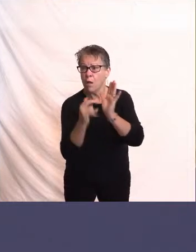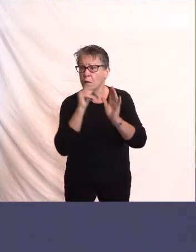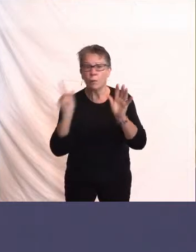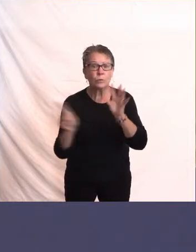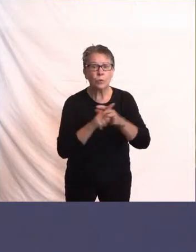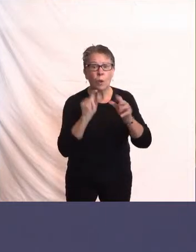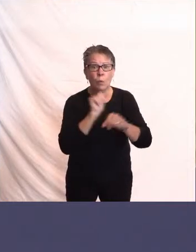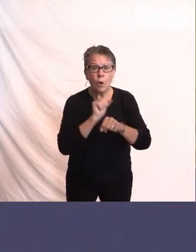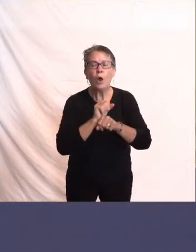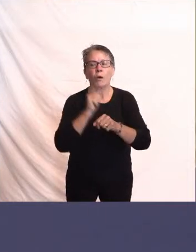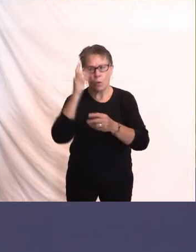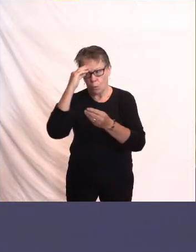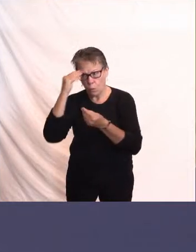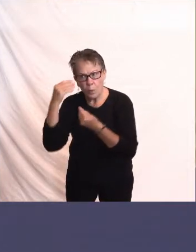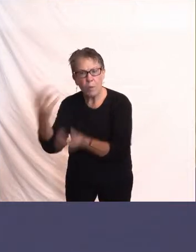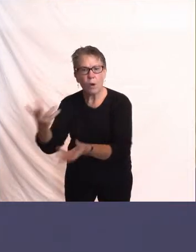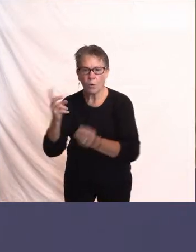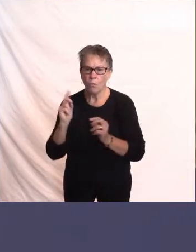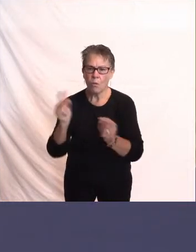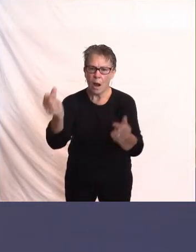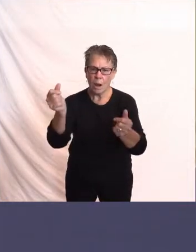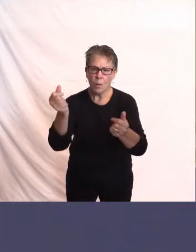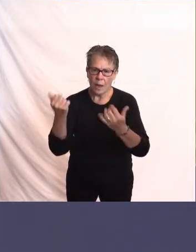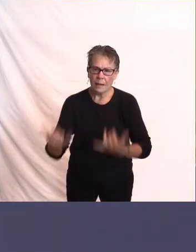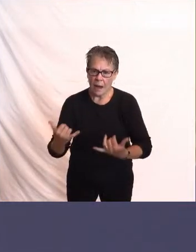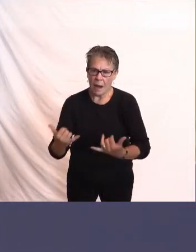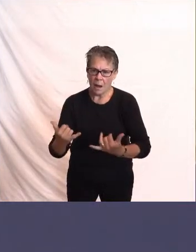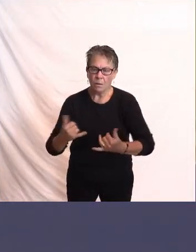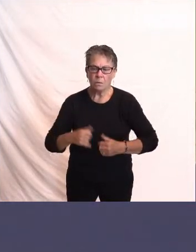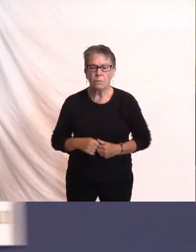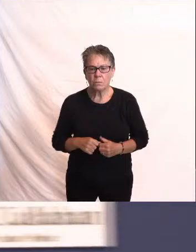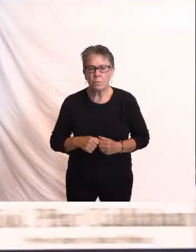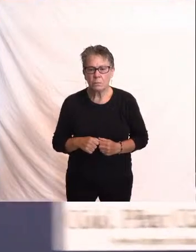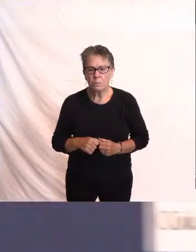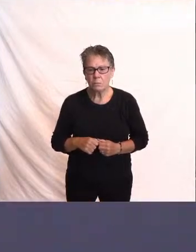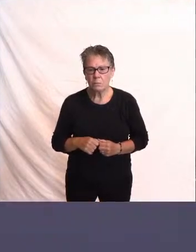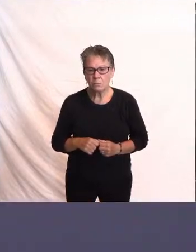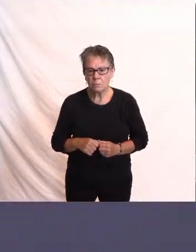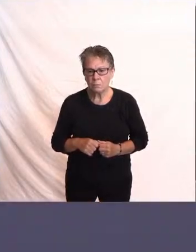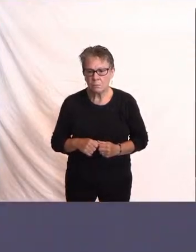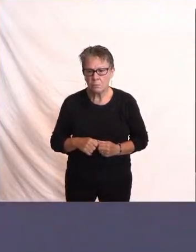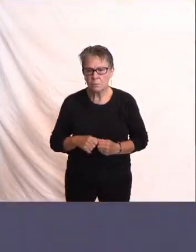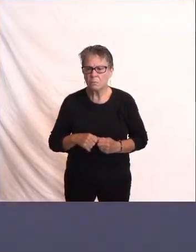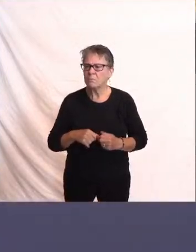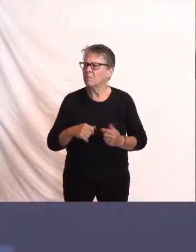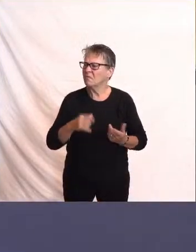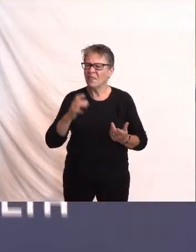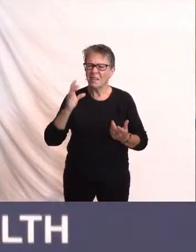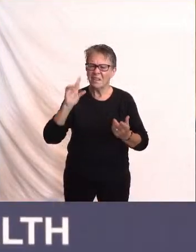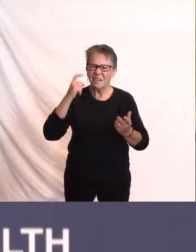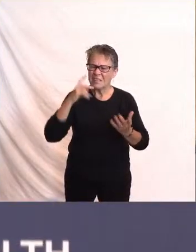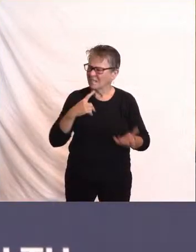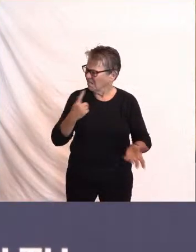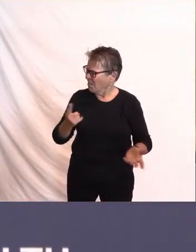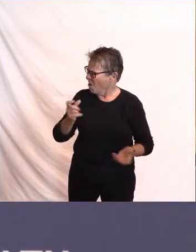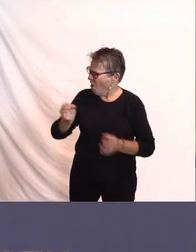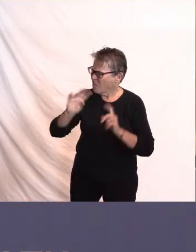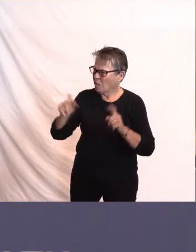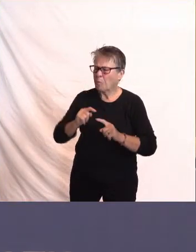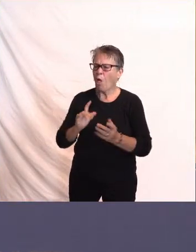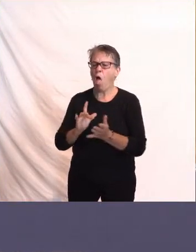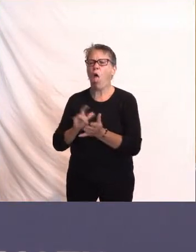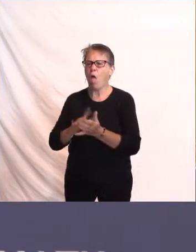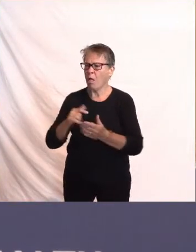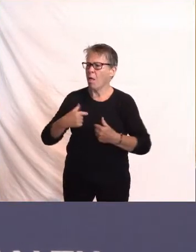That's all I have, Gov. Special place in hell for those folks, as we have said before. Dan, can we fire up the FEMA slide